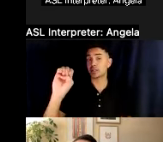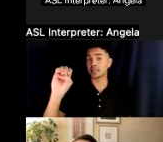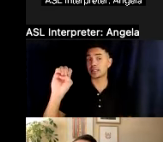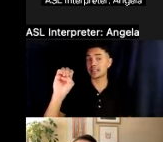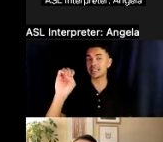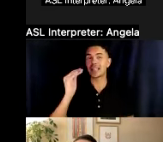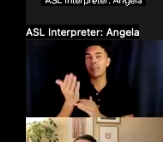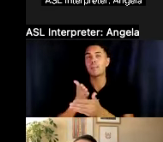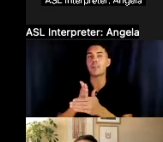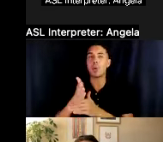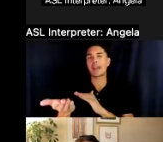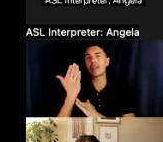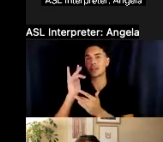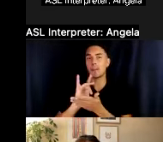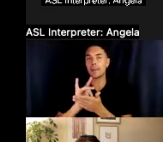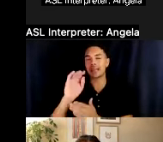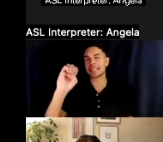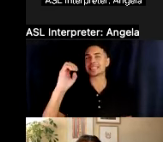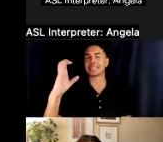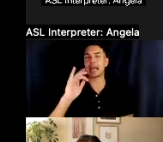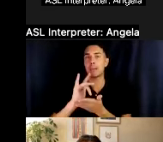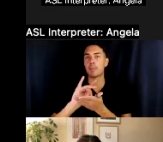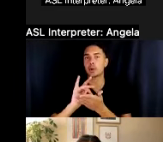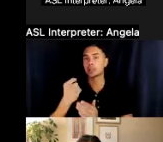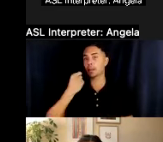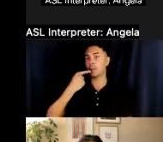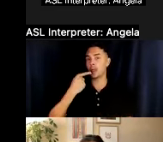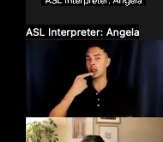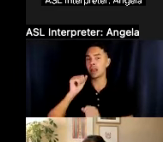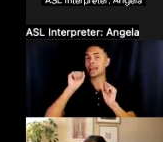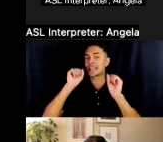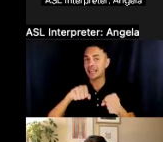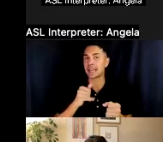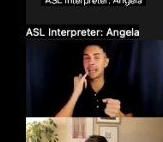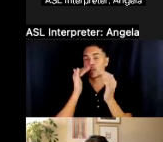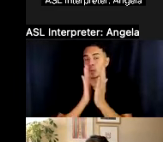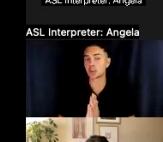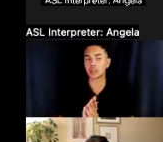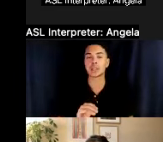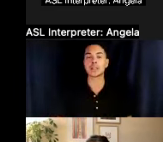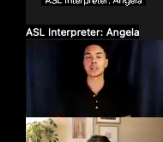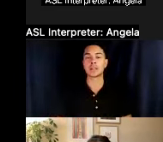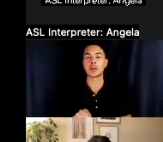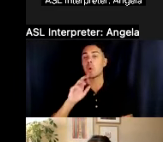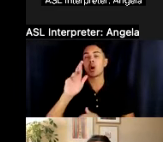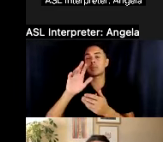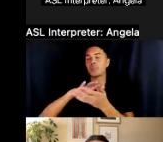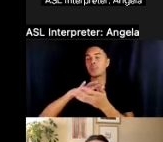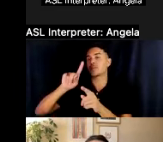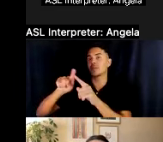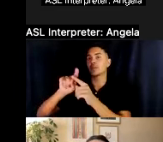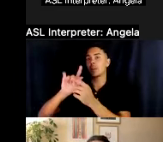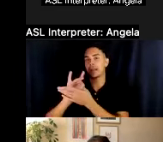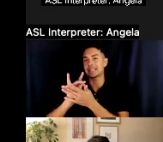after pill, or another combination of pharmaceuticals. So